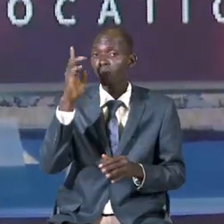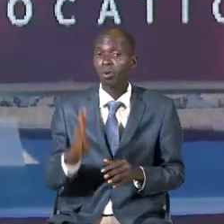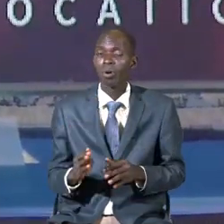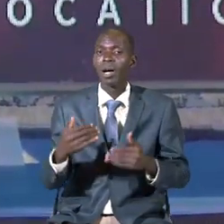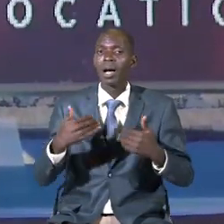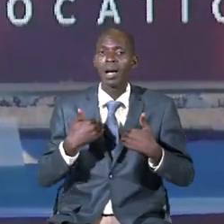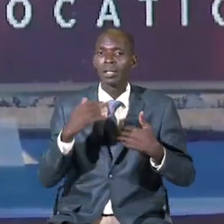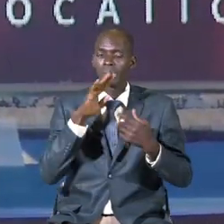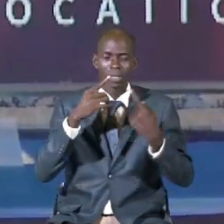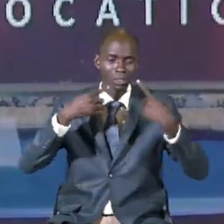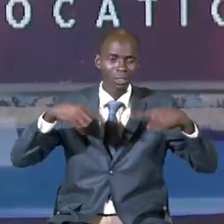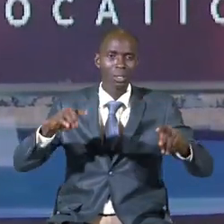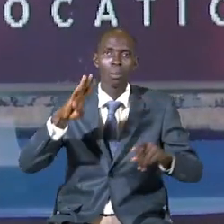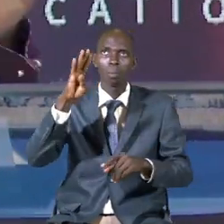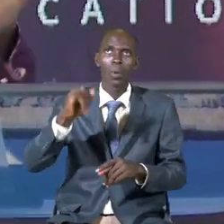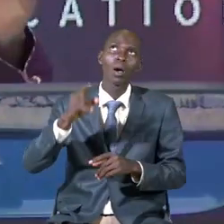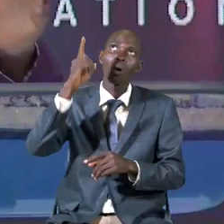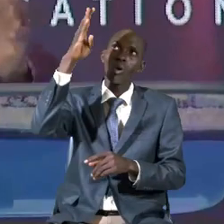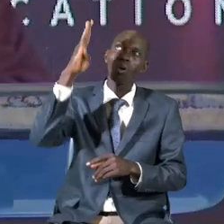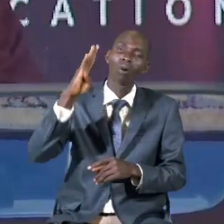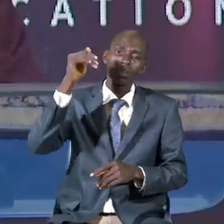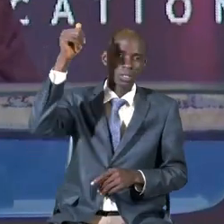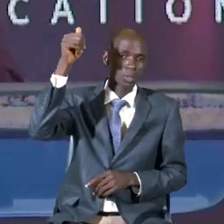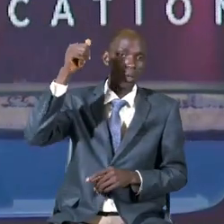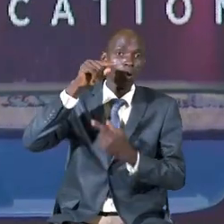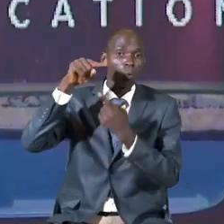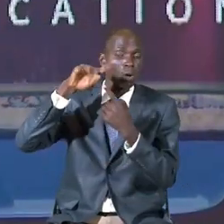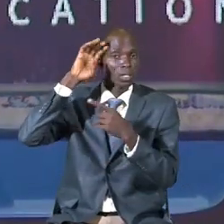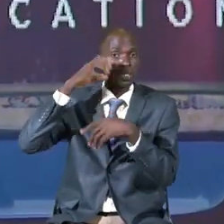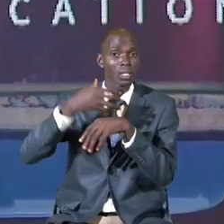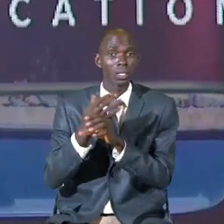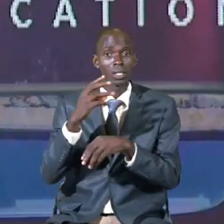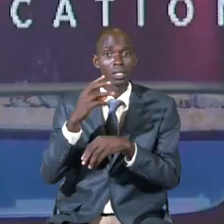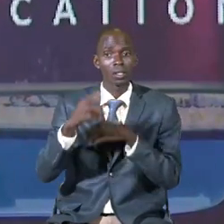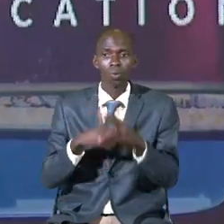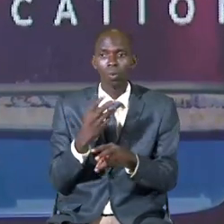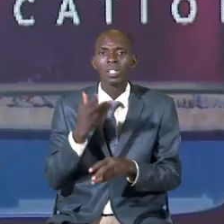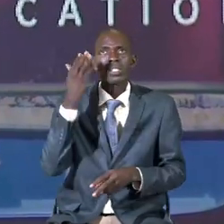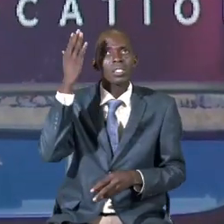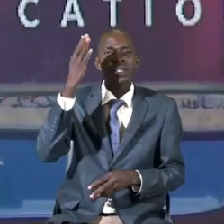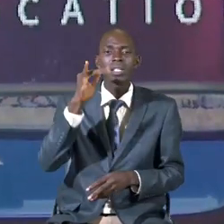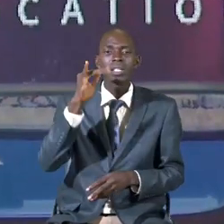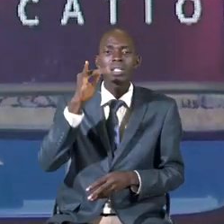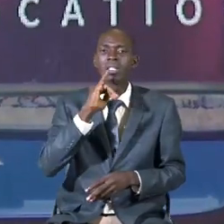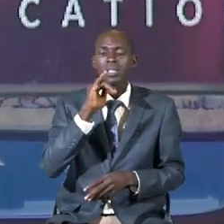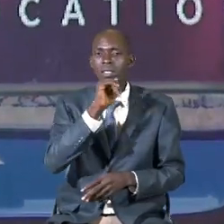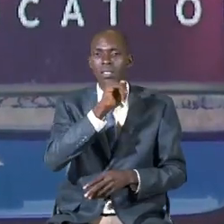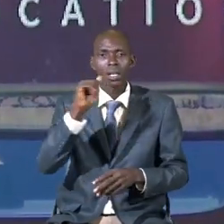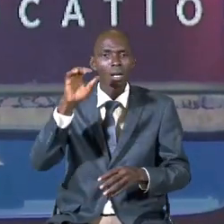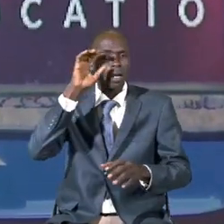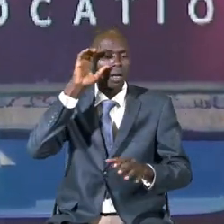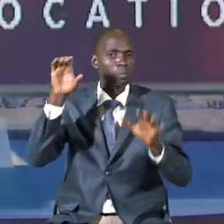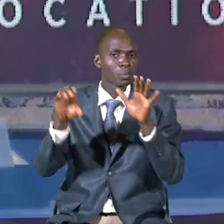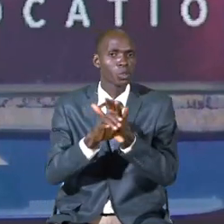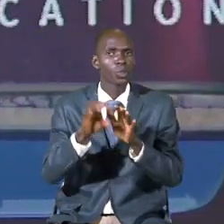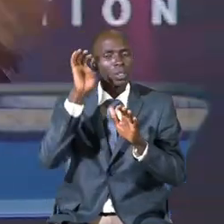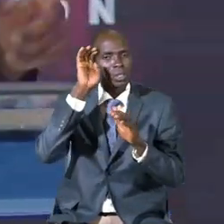god himself when he created the world there's a picture he hatched a mind and that